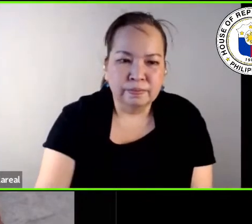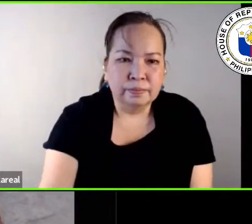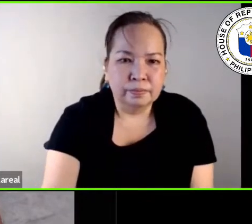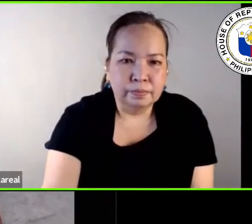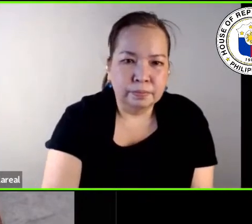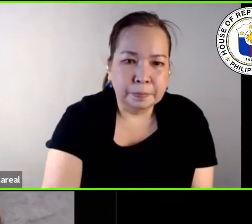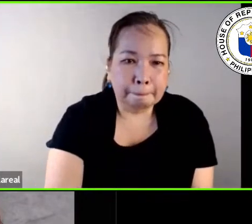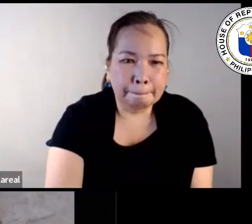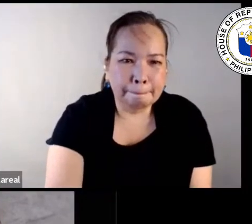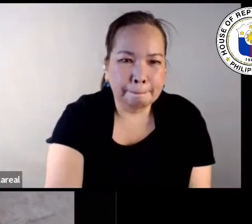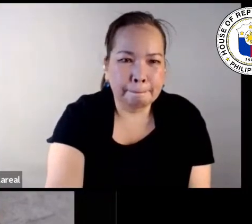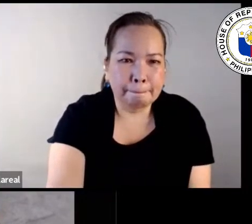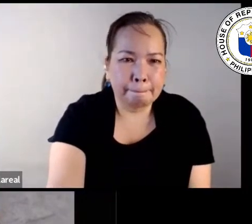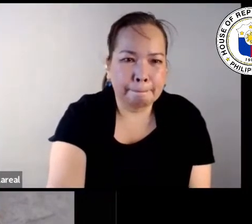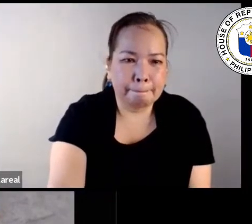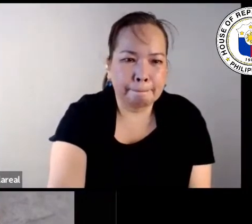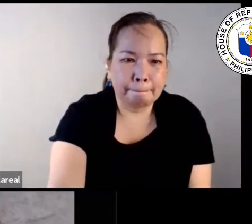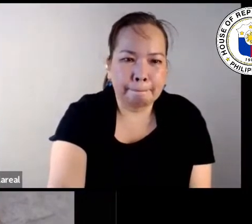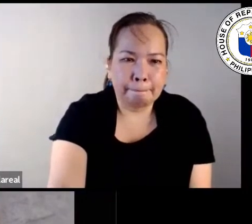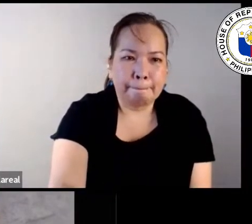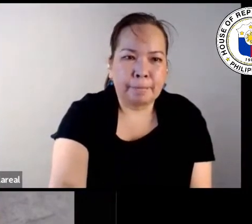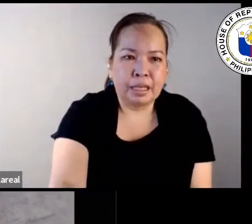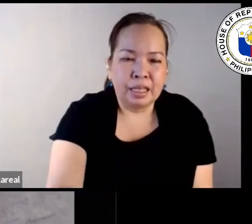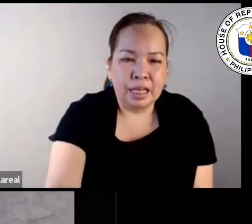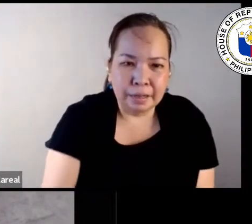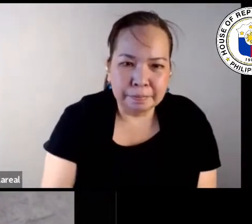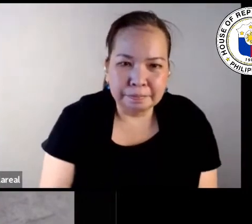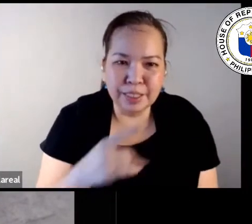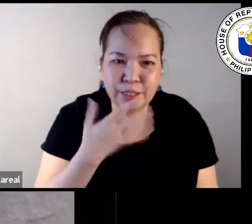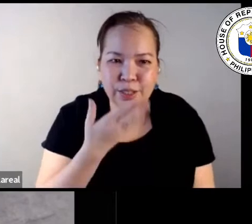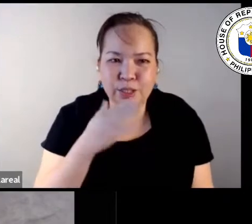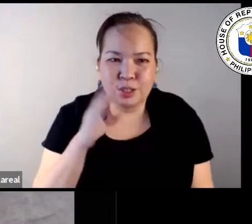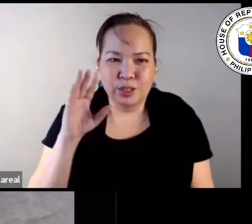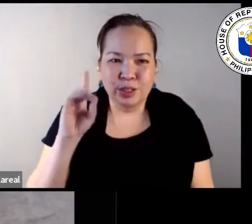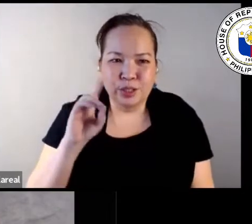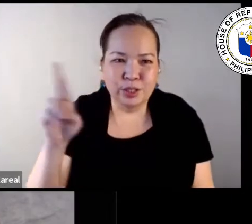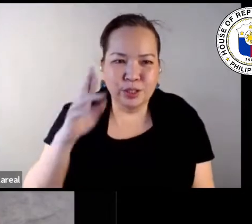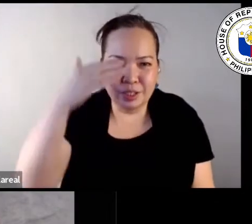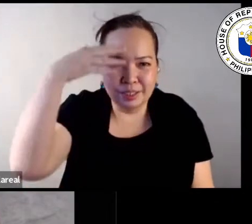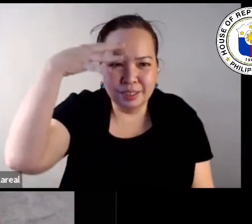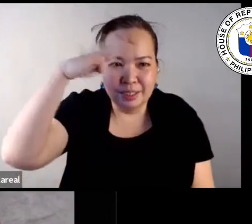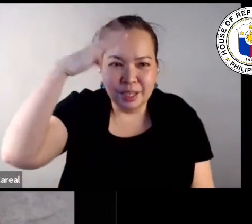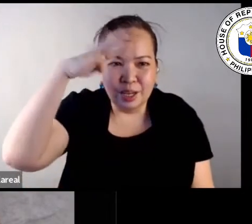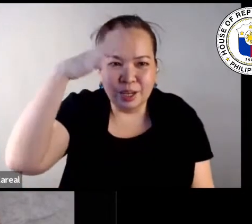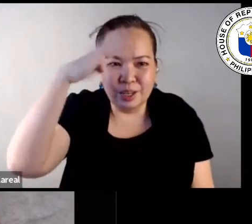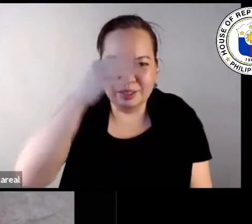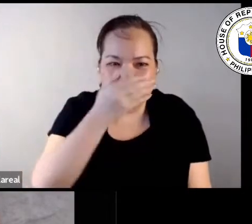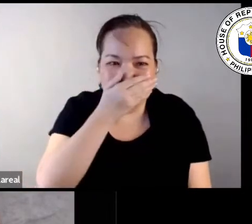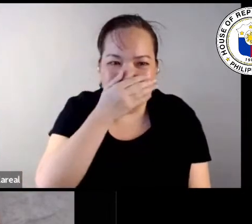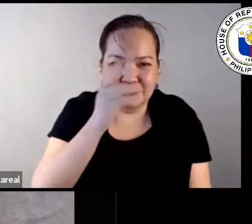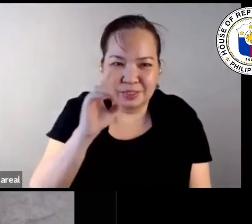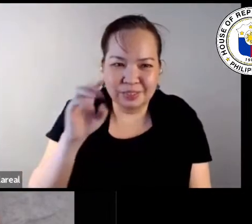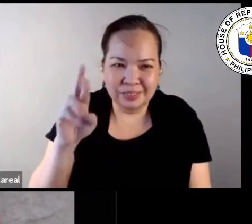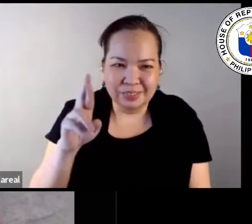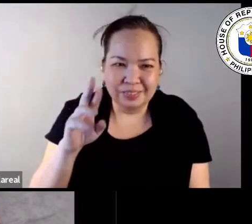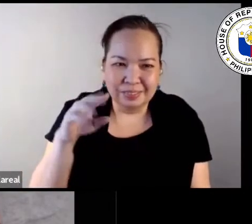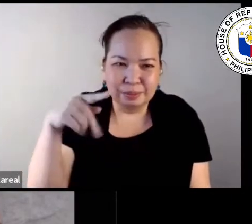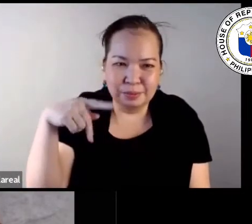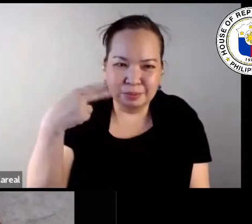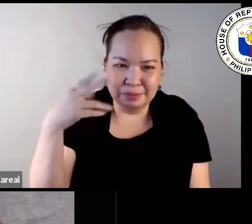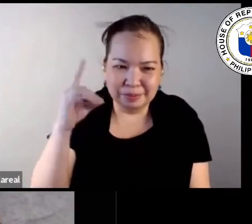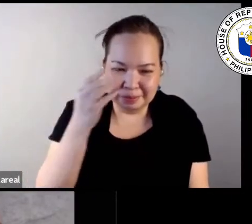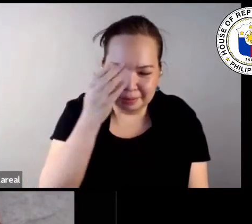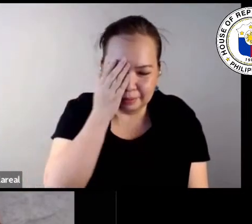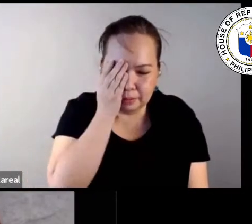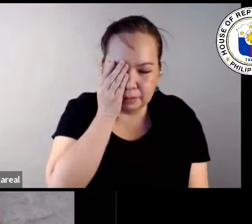Paul. Thank you, Dr. Caroline Dagami. We have another, could we call on for a